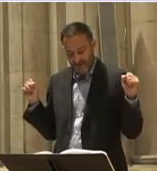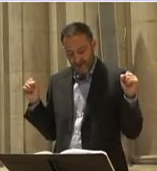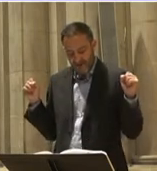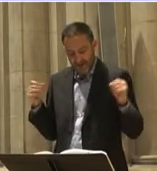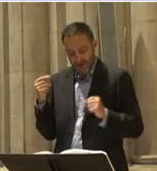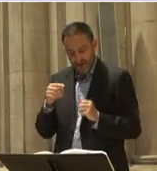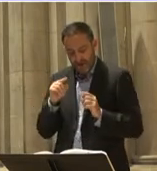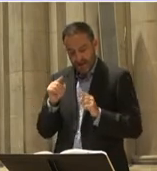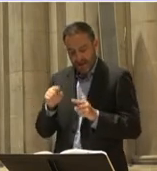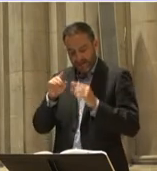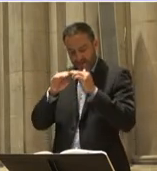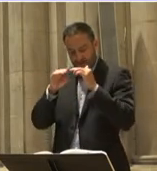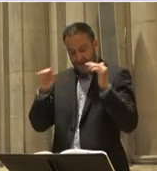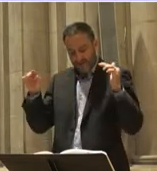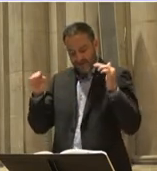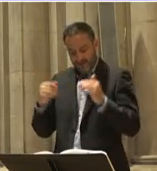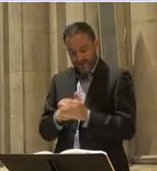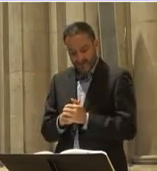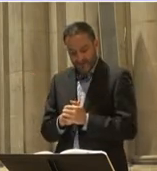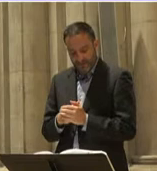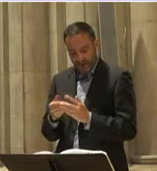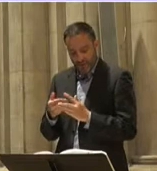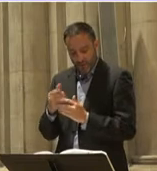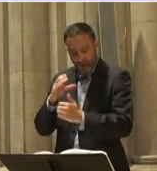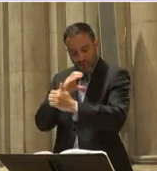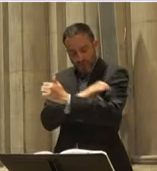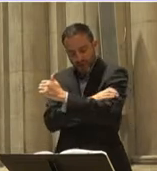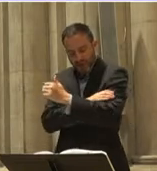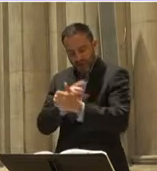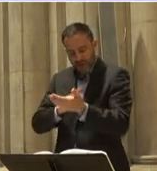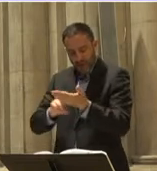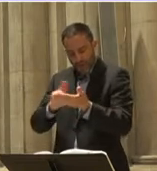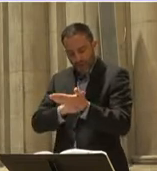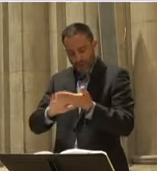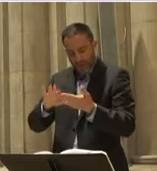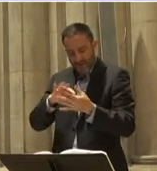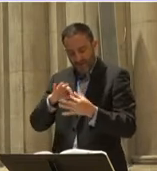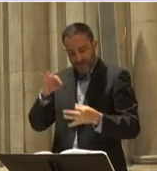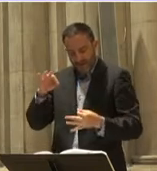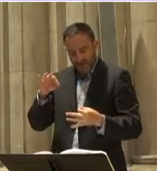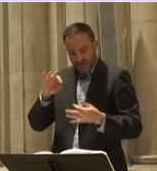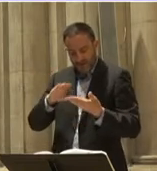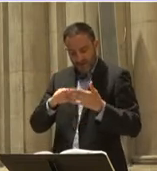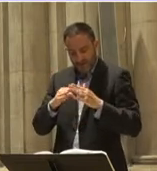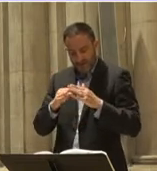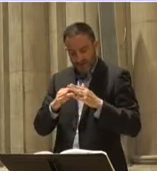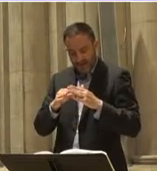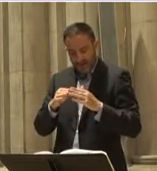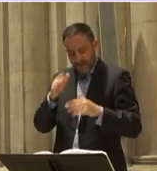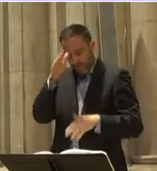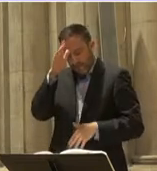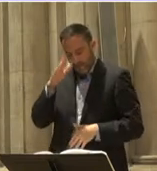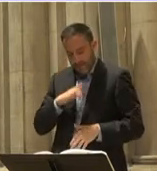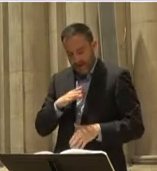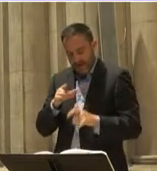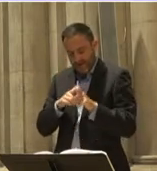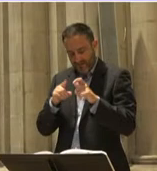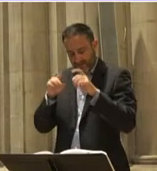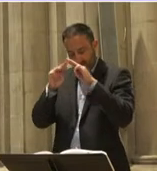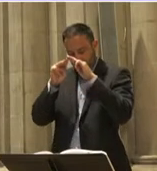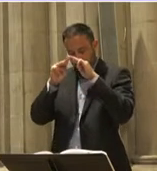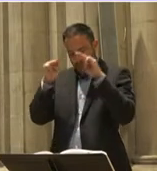he came down from heaven. By the power of the Holy Spirit, he became incarnate from the Virgin